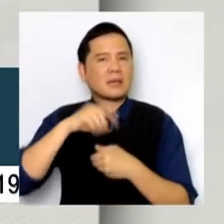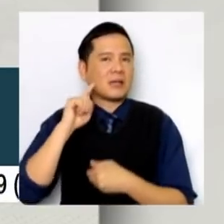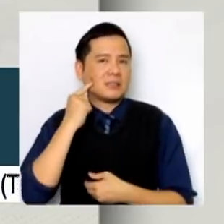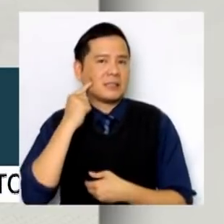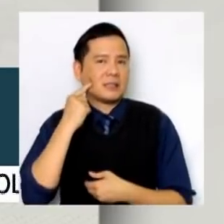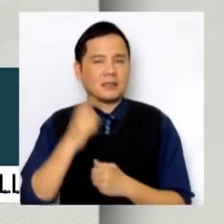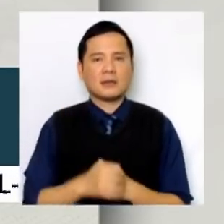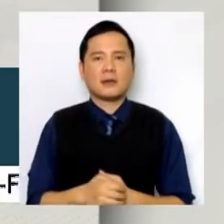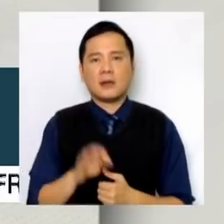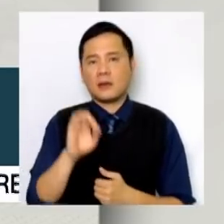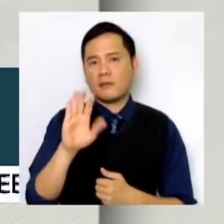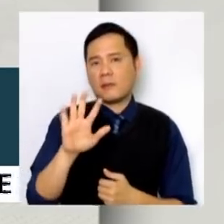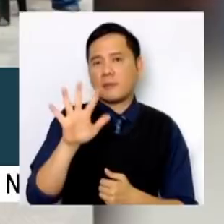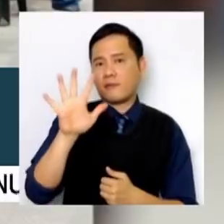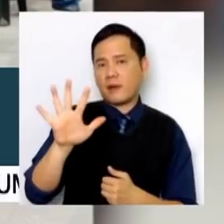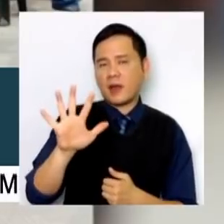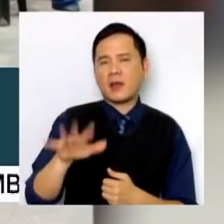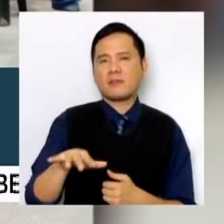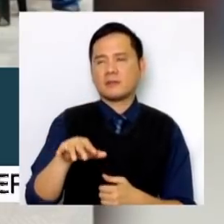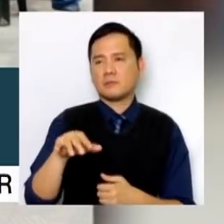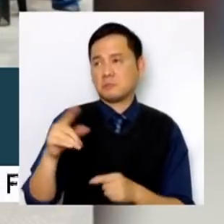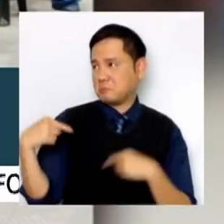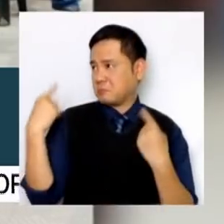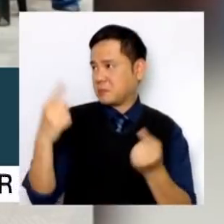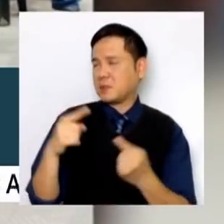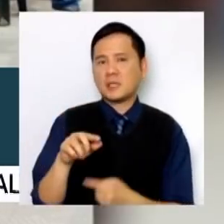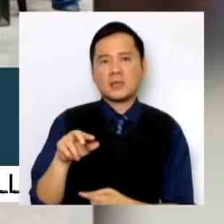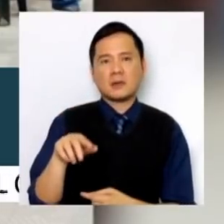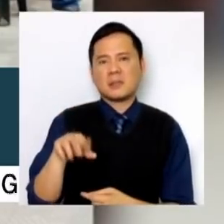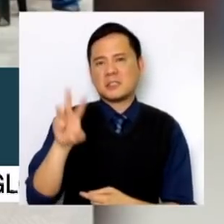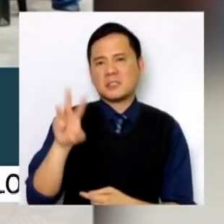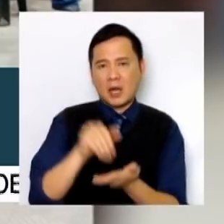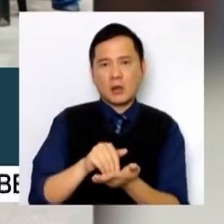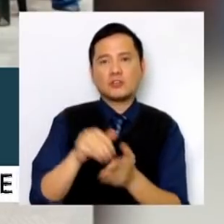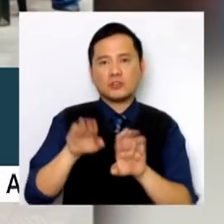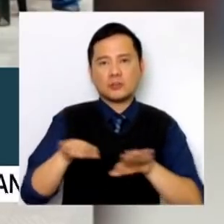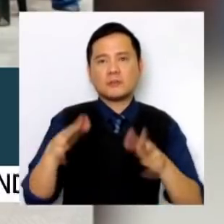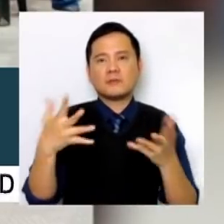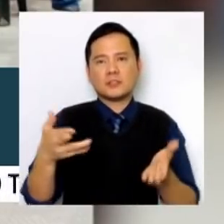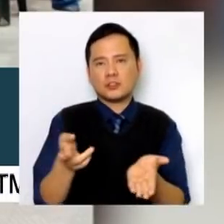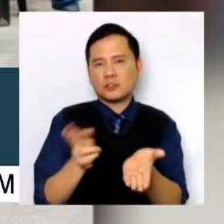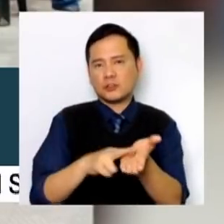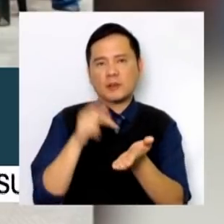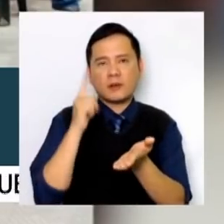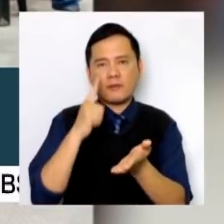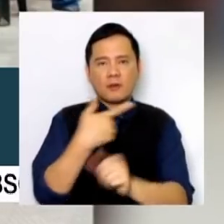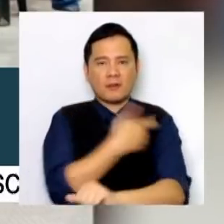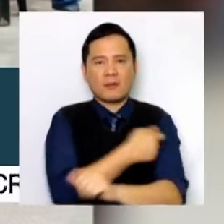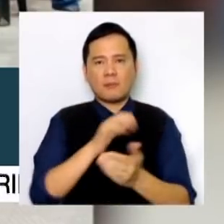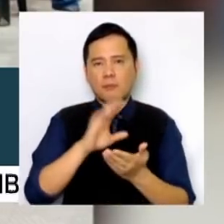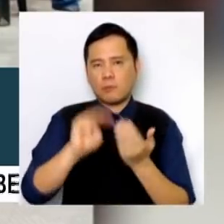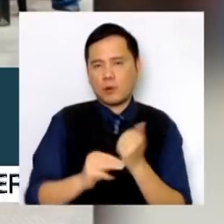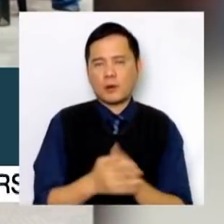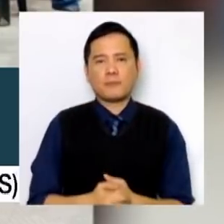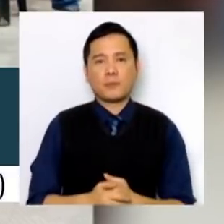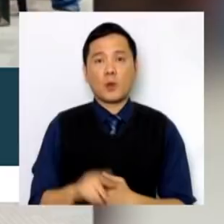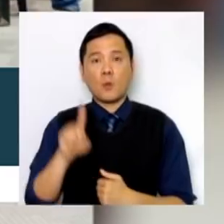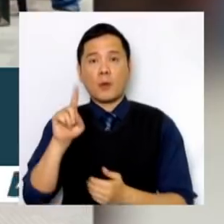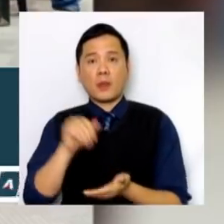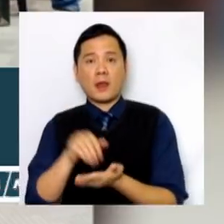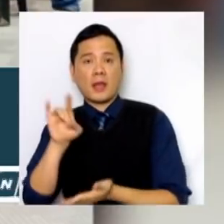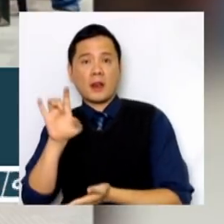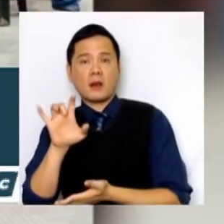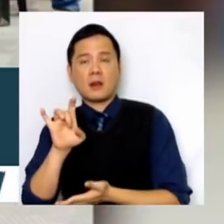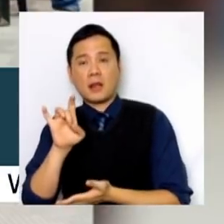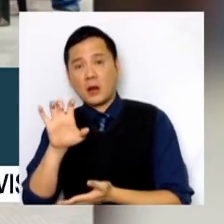5, around 6,200 children from the city have already registered for the vaccination program, and around 1,800 from other